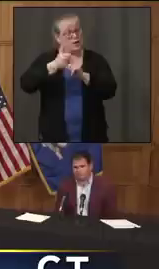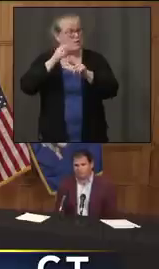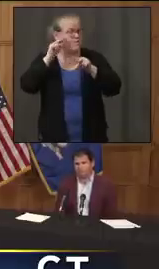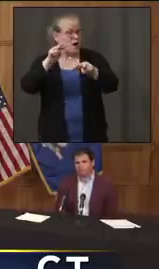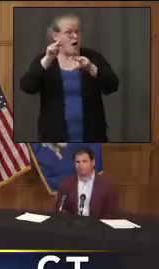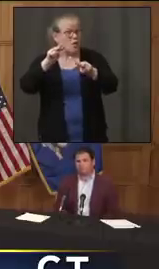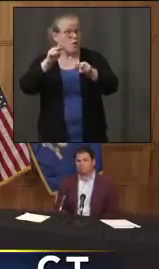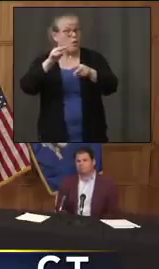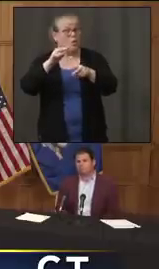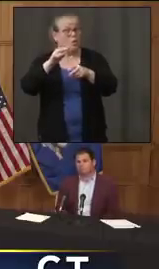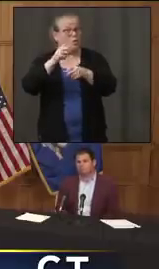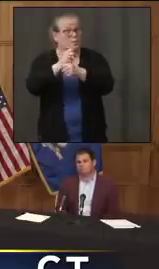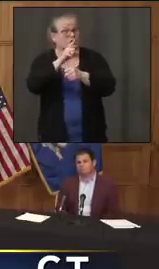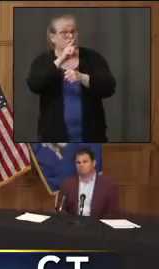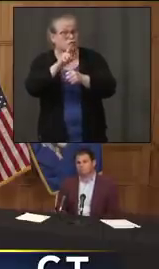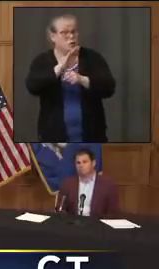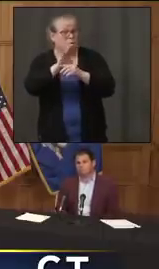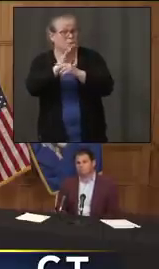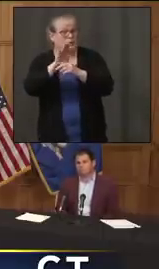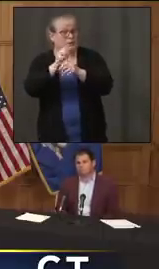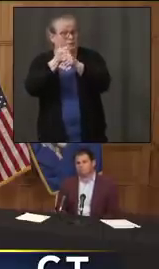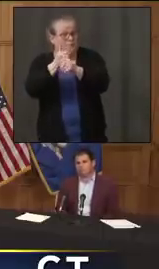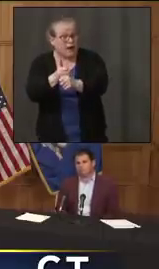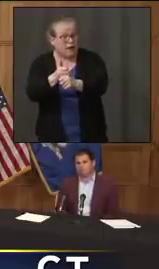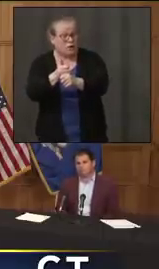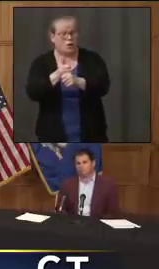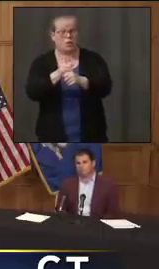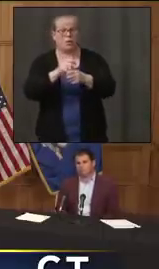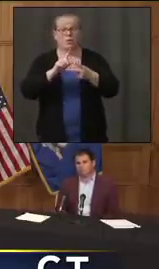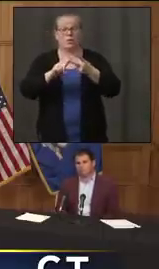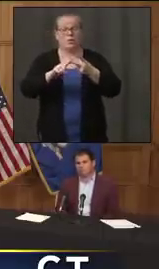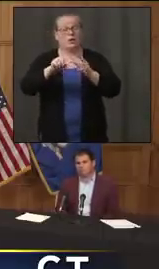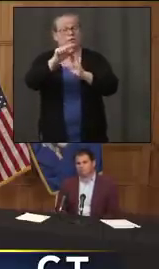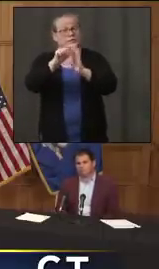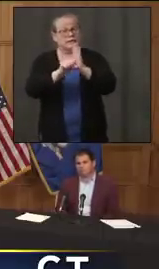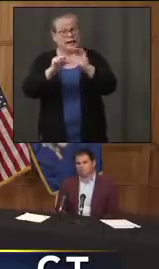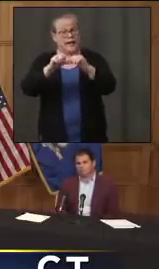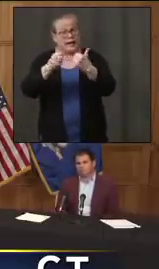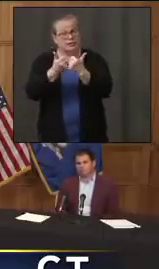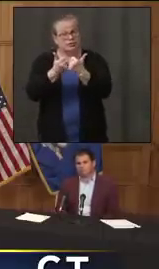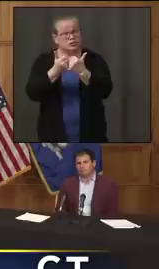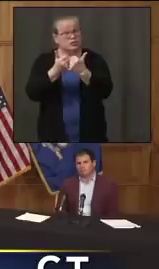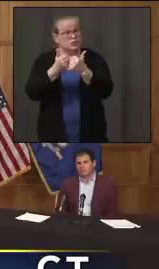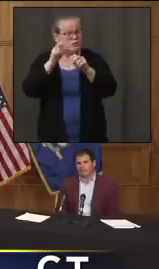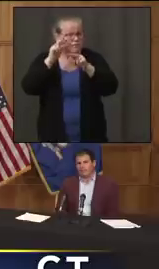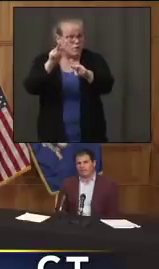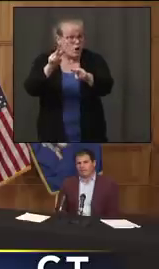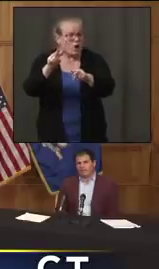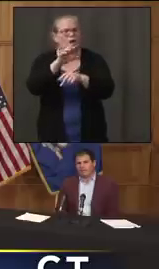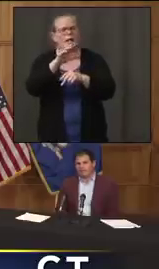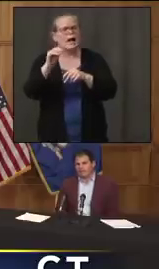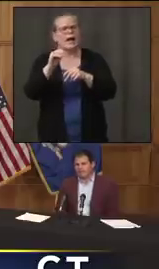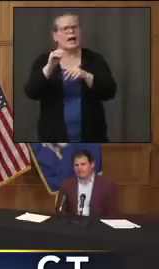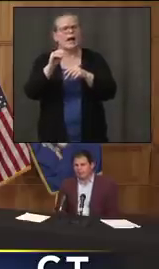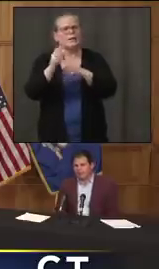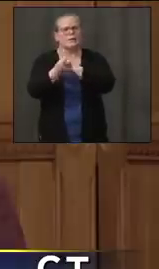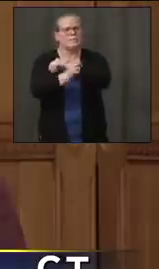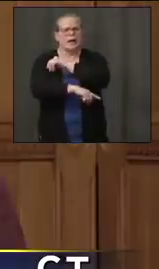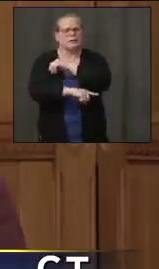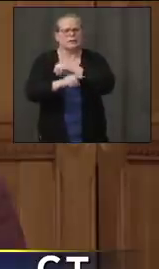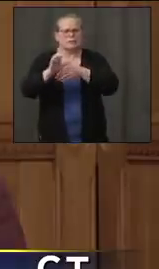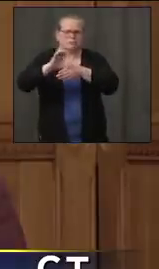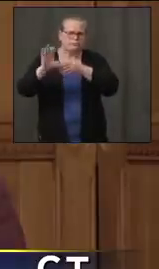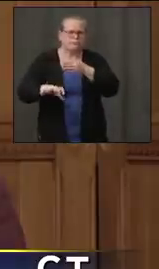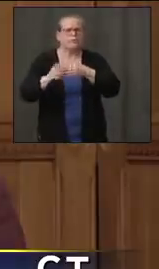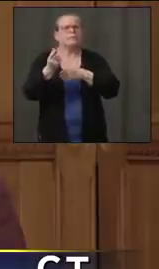rules, or would there be state agencies involved? And realistically, what would be the penalties? Again, it's still being worked